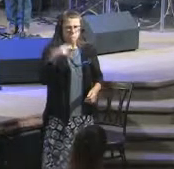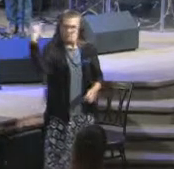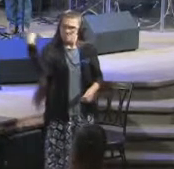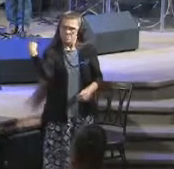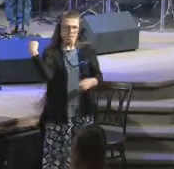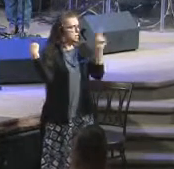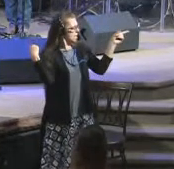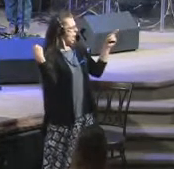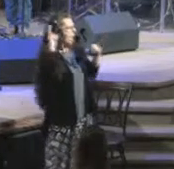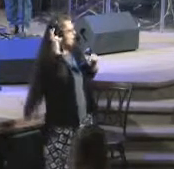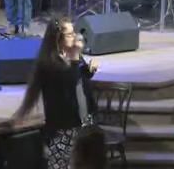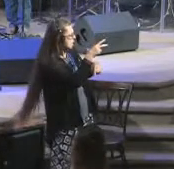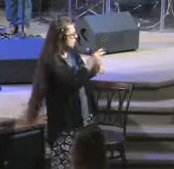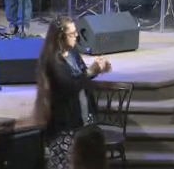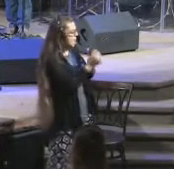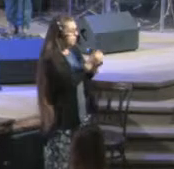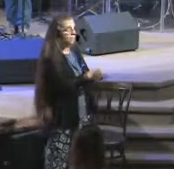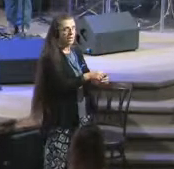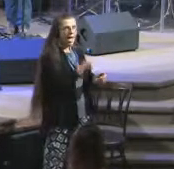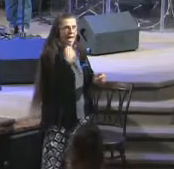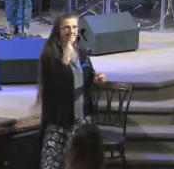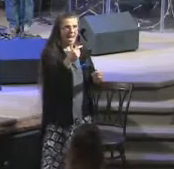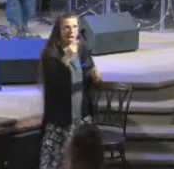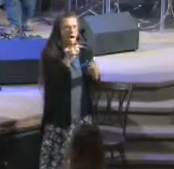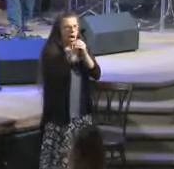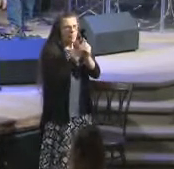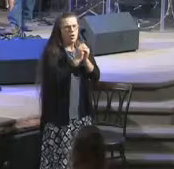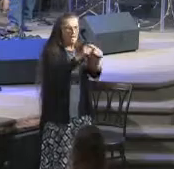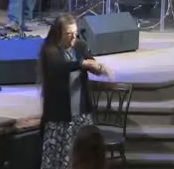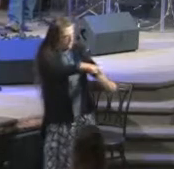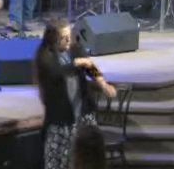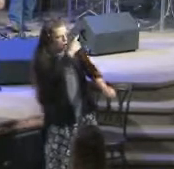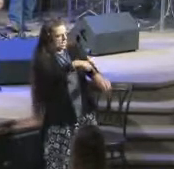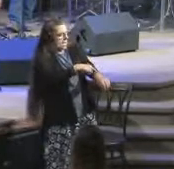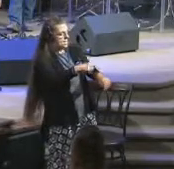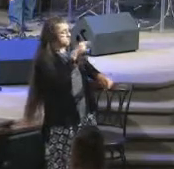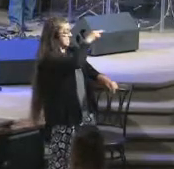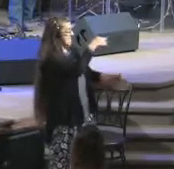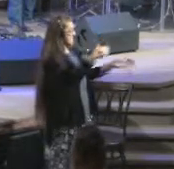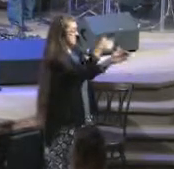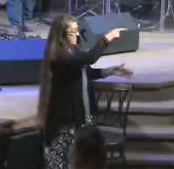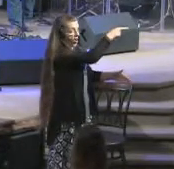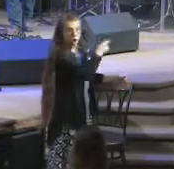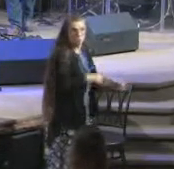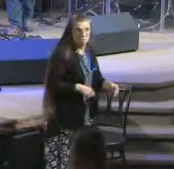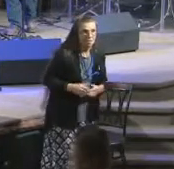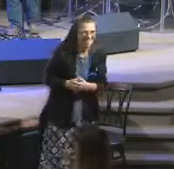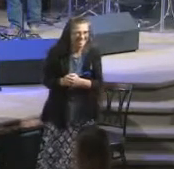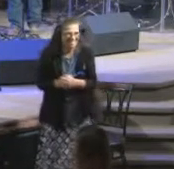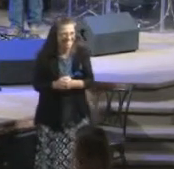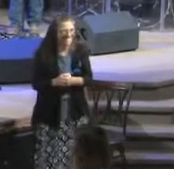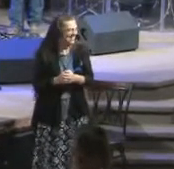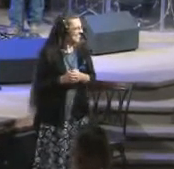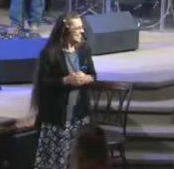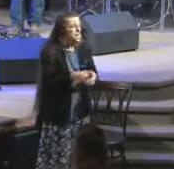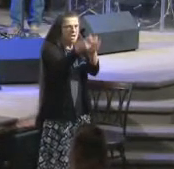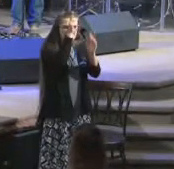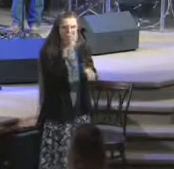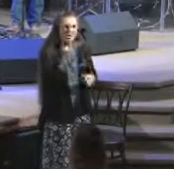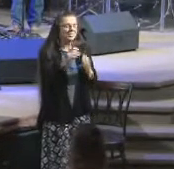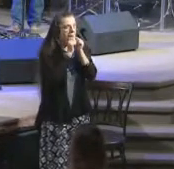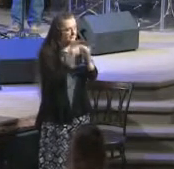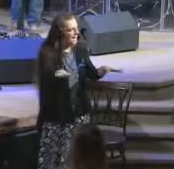want to know why I go so long? It's his fault. He gets me fired up. Amen. So pray out loud. Amen. Let's believe that God's going to bless these